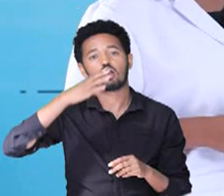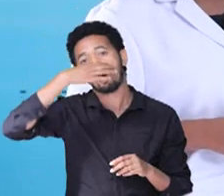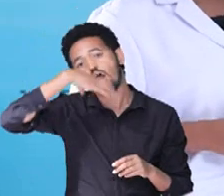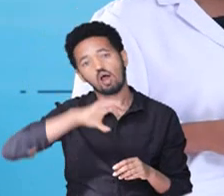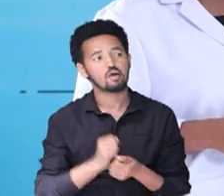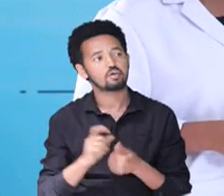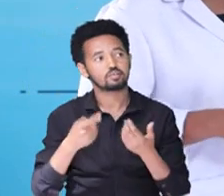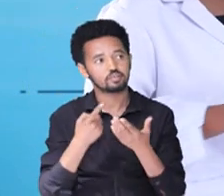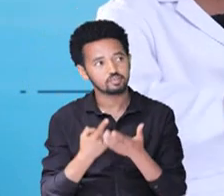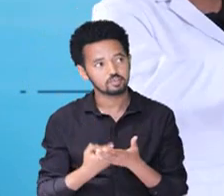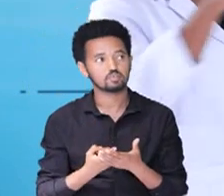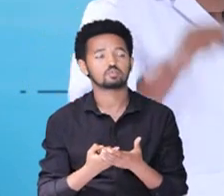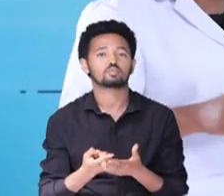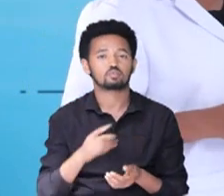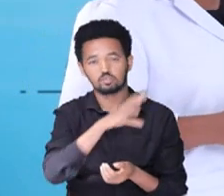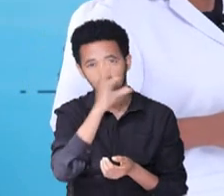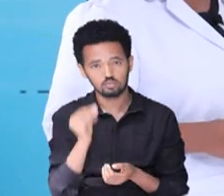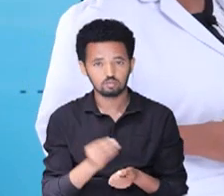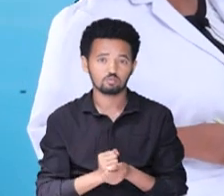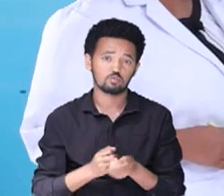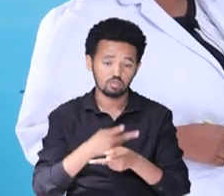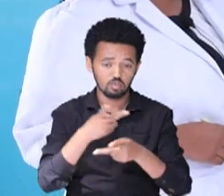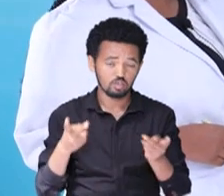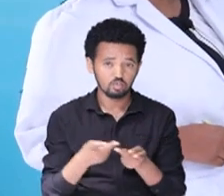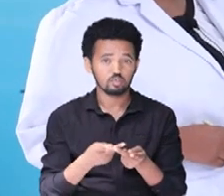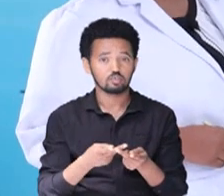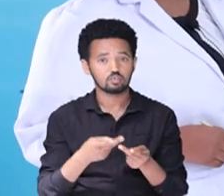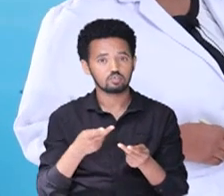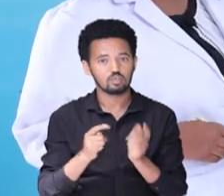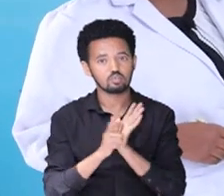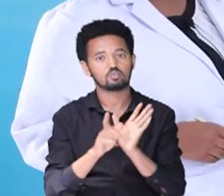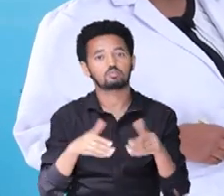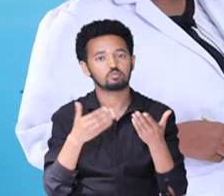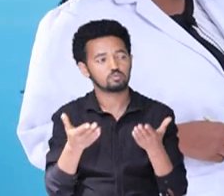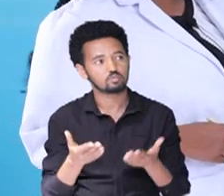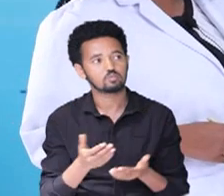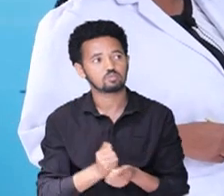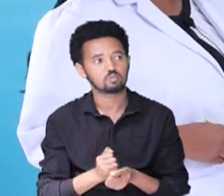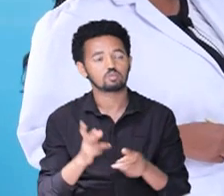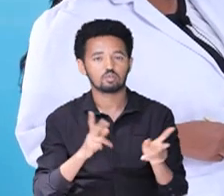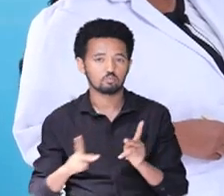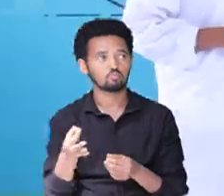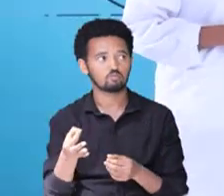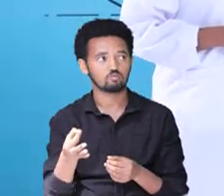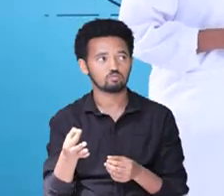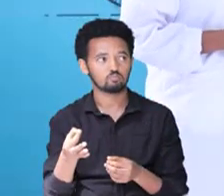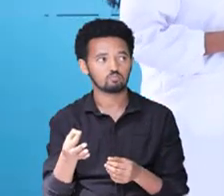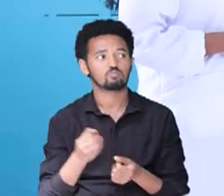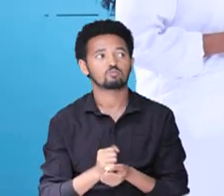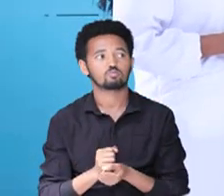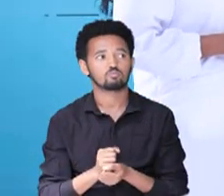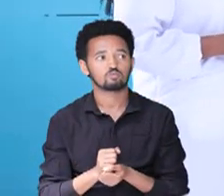Sahara Desert of Africa or the tropical desert areas is an example of sparsely populated. The